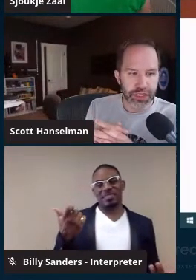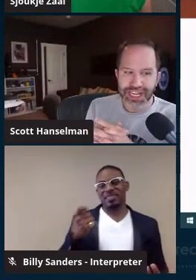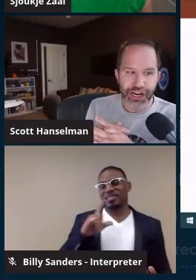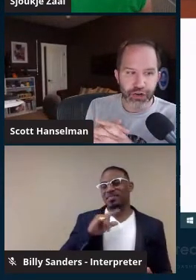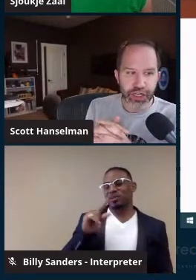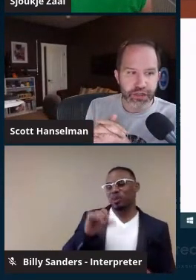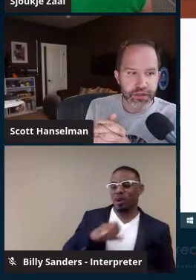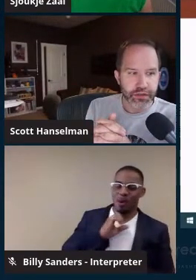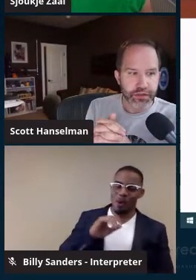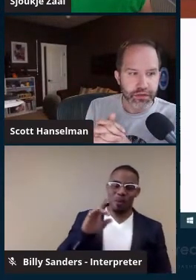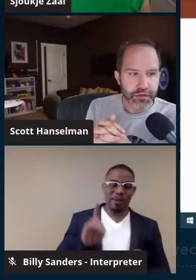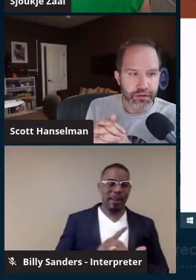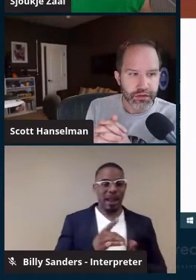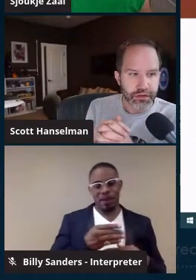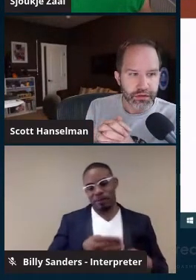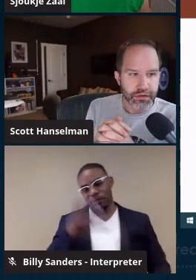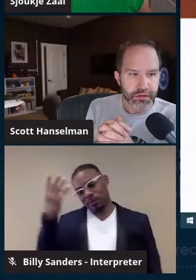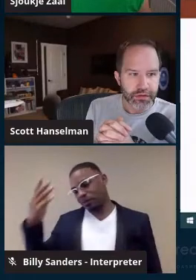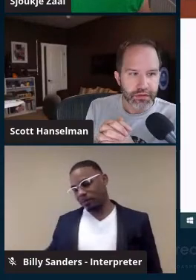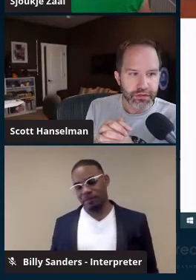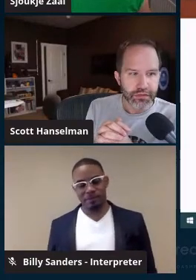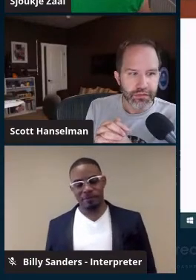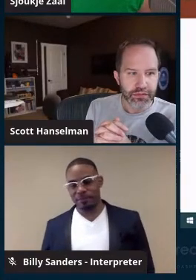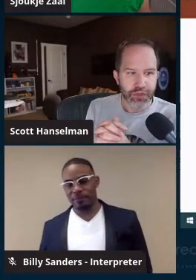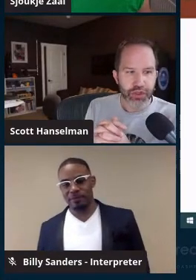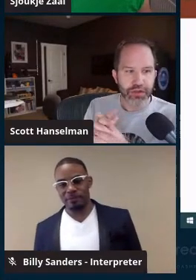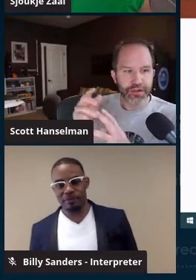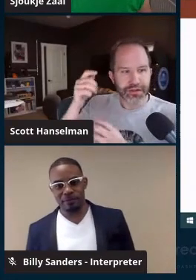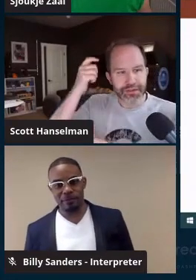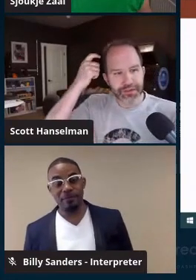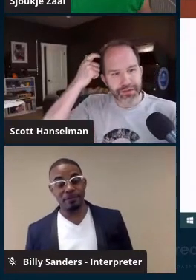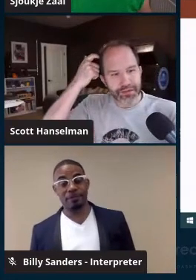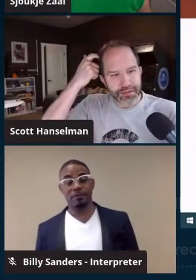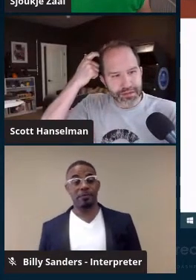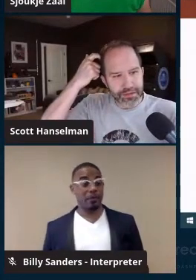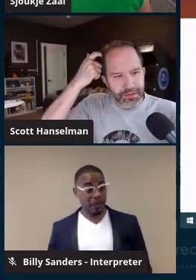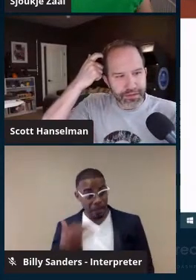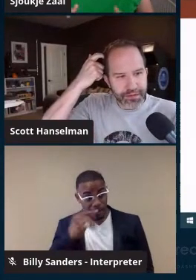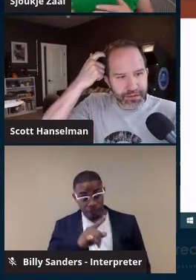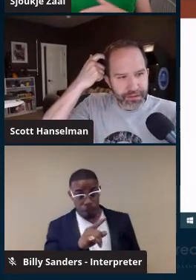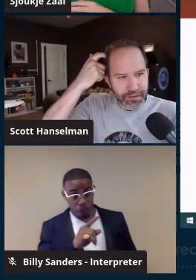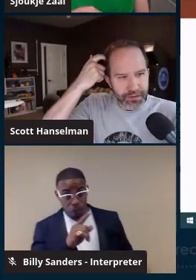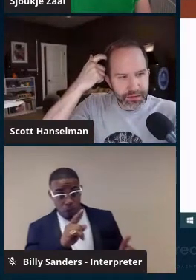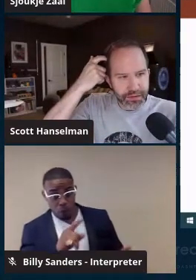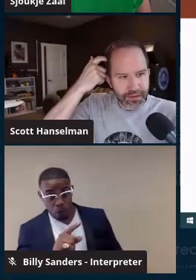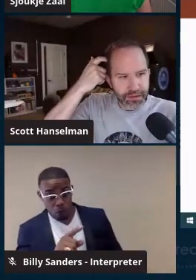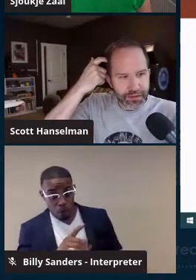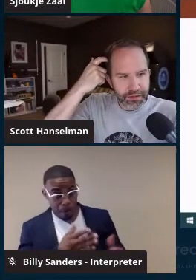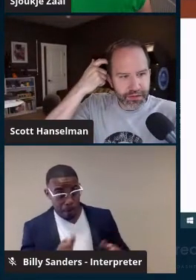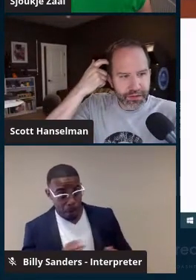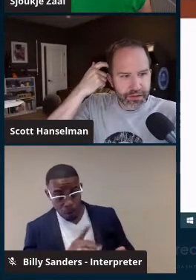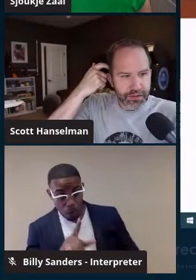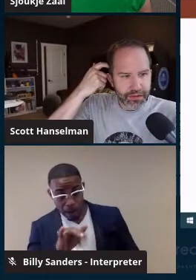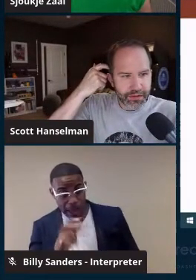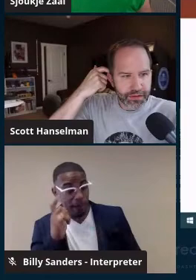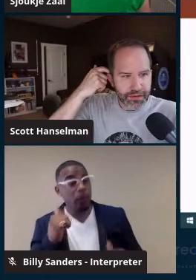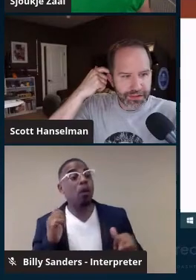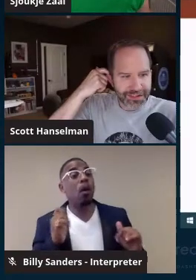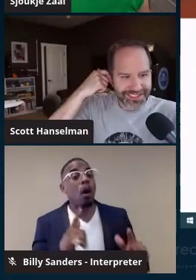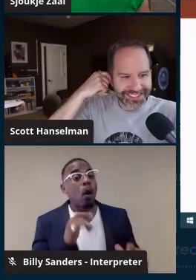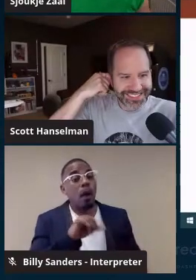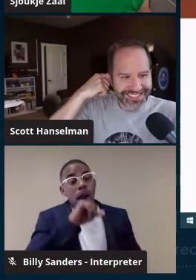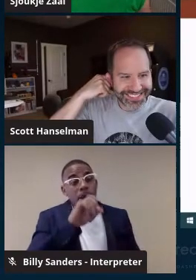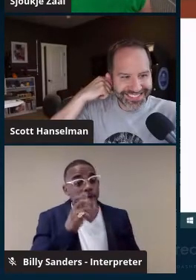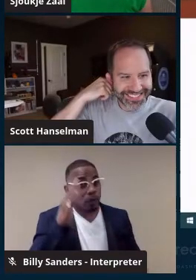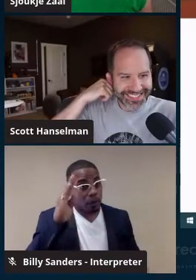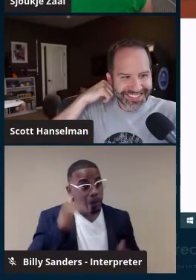20-year-old diary. Okay, fair. Sure. If you're planning on going live, I think we all would love